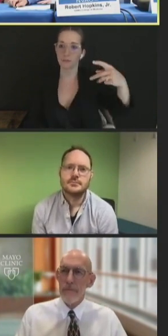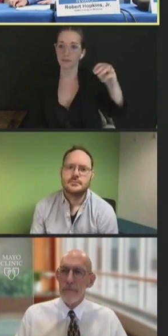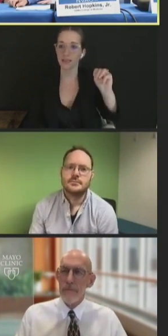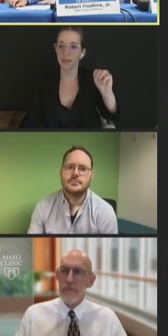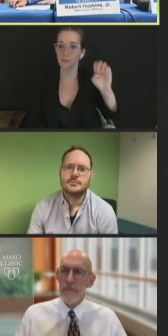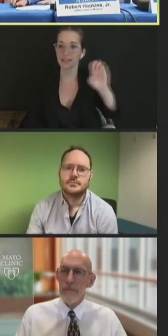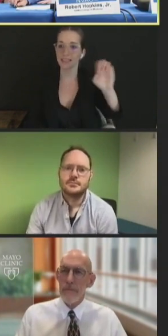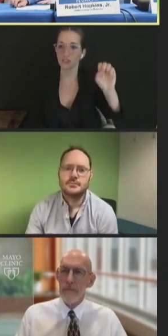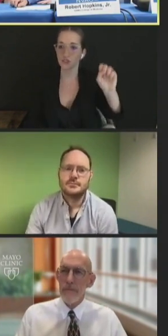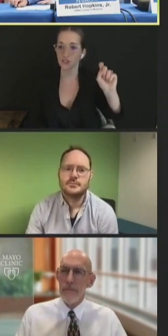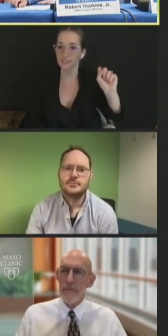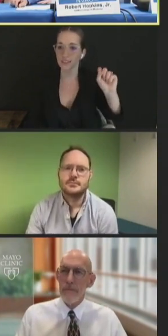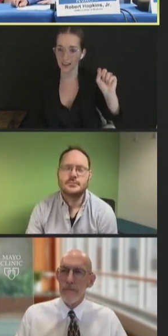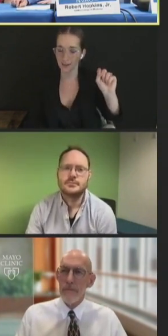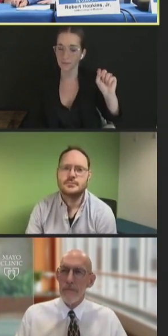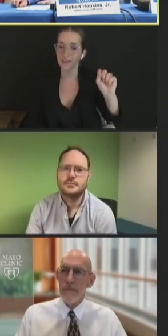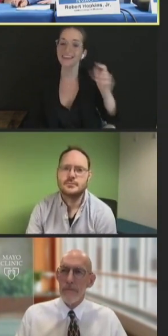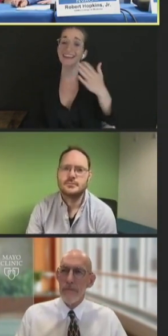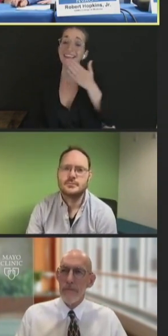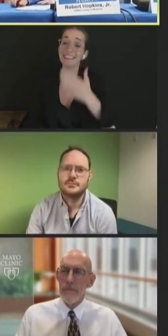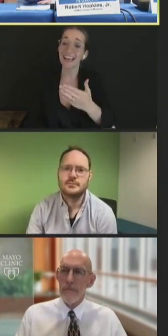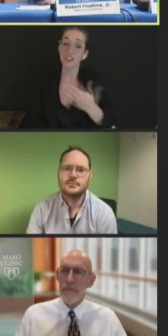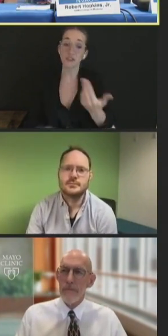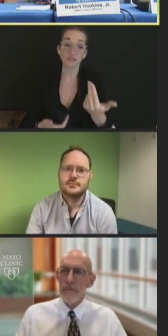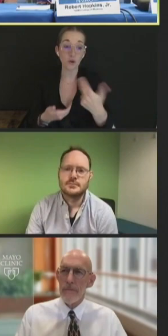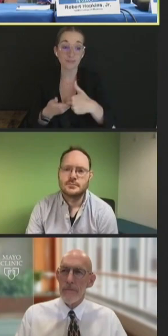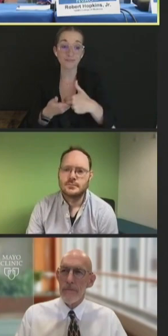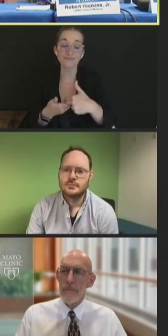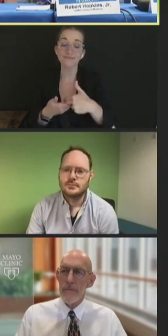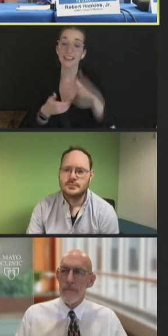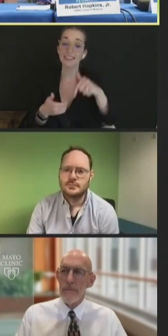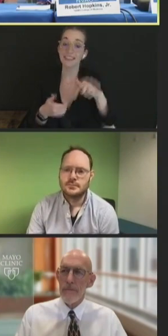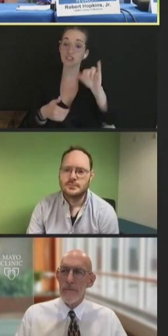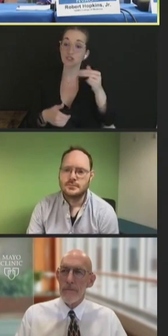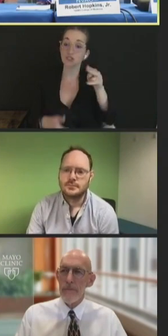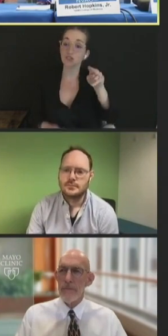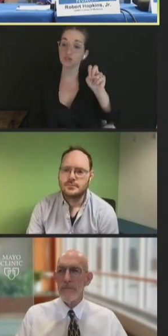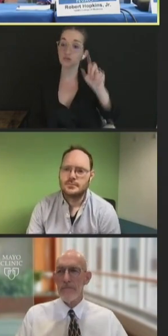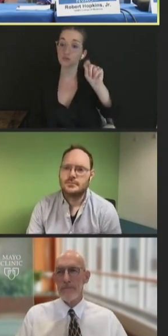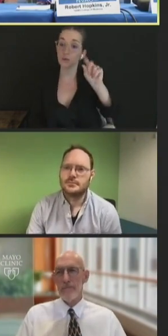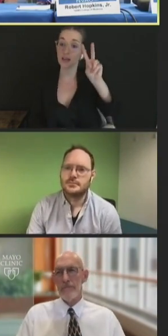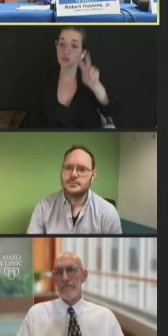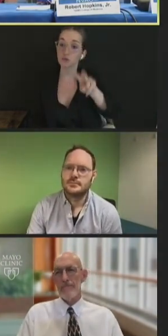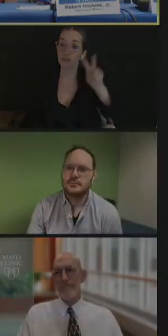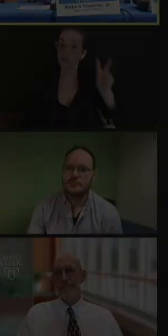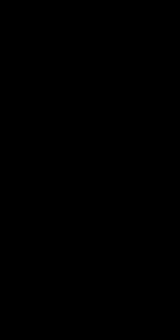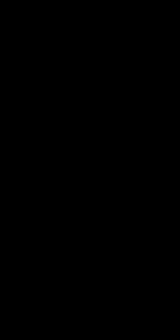Time. Thank you for attending our June 22 National Vaccine Advisory Committee meeting.